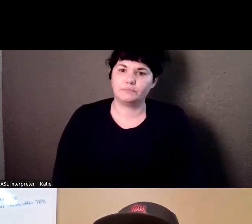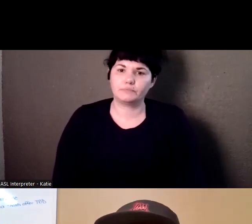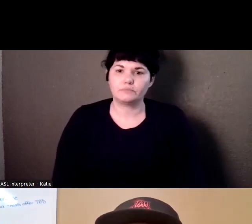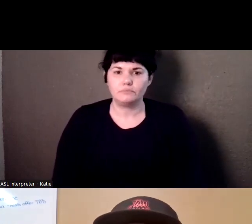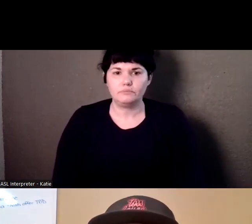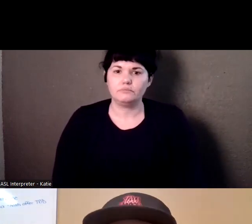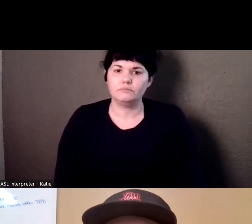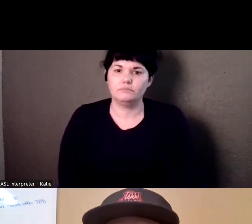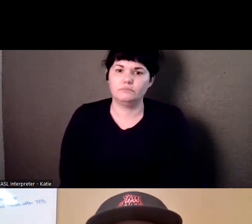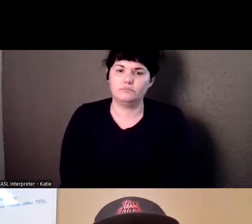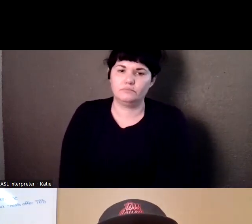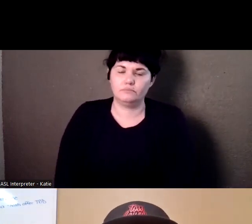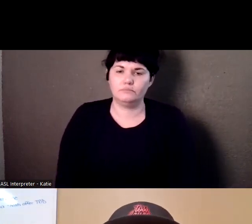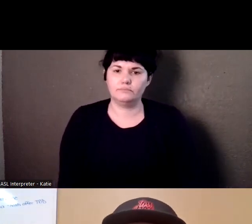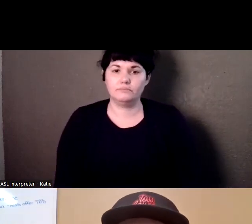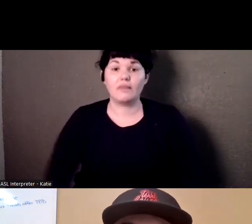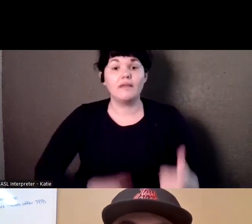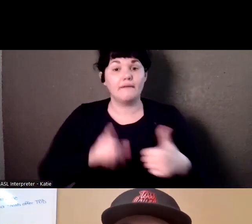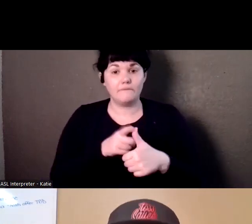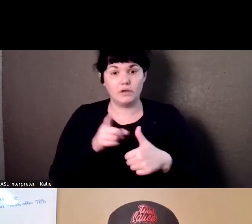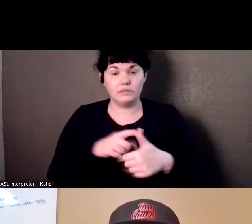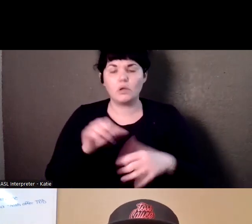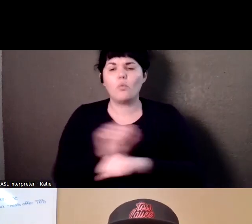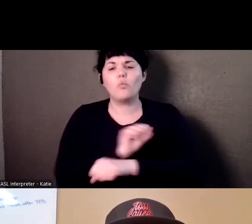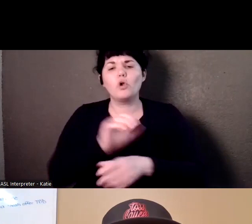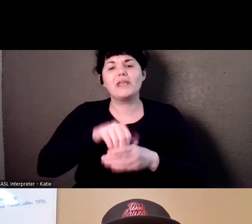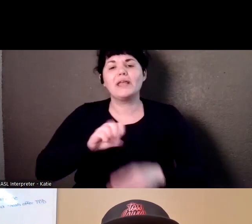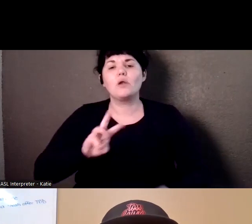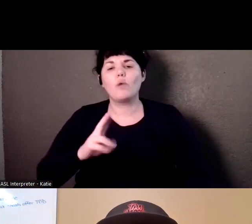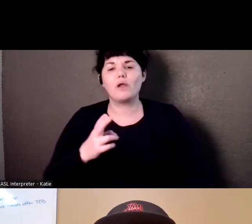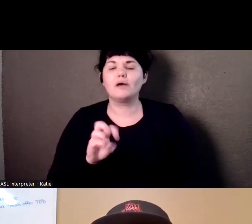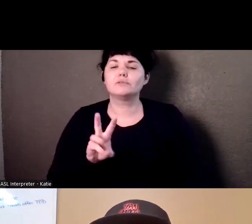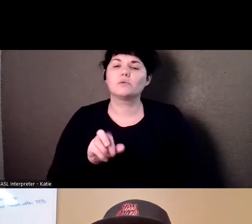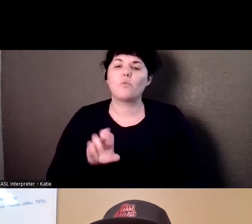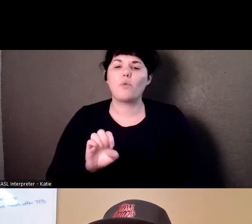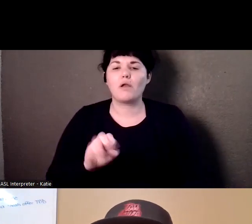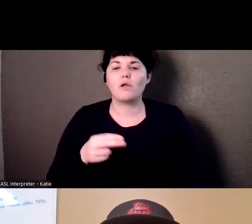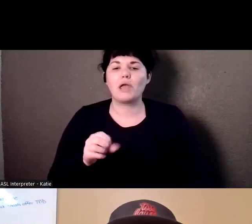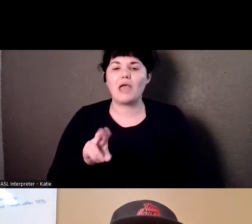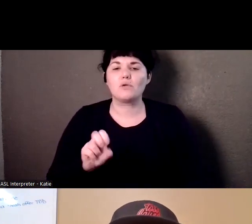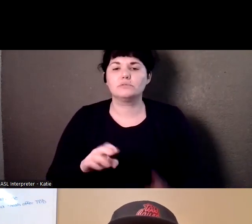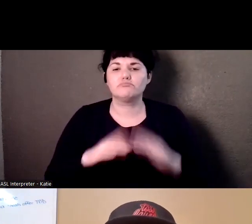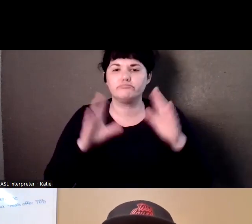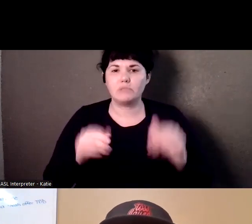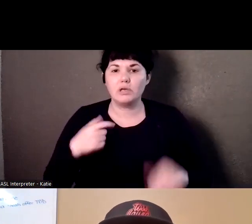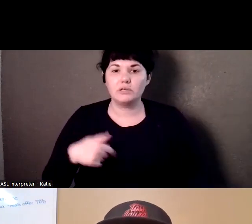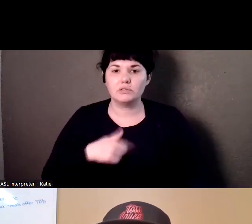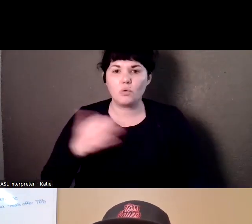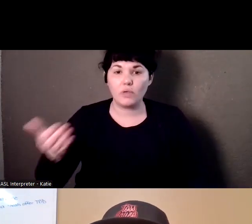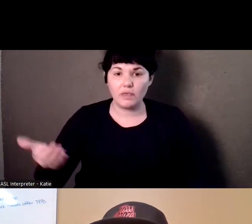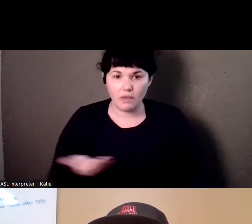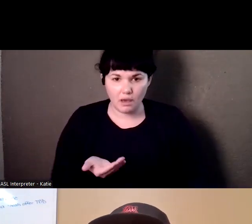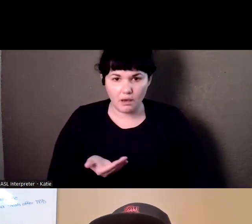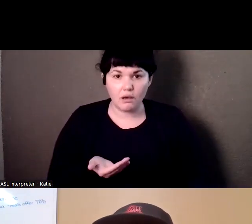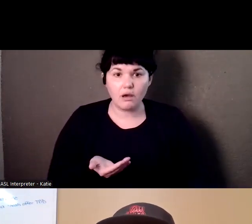So starting off, working in a warehouse. So we hire for tier 1 associates. Starting at Amazon is